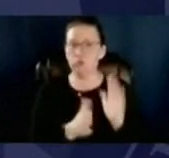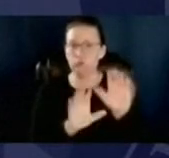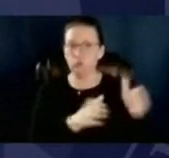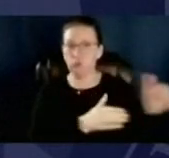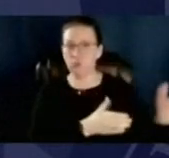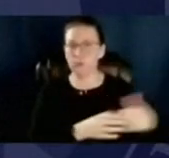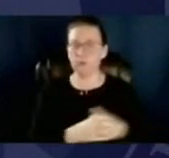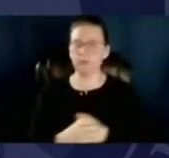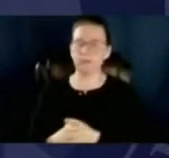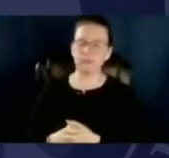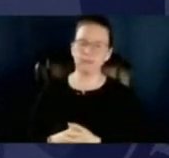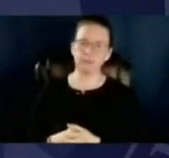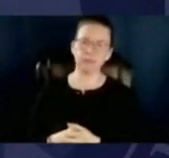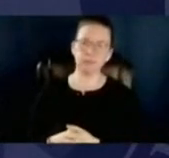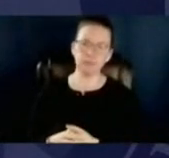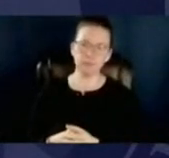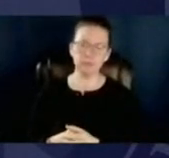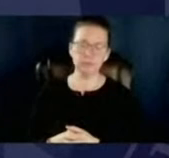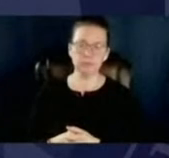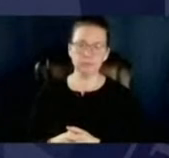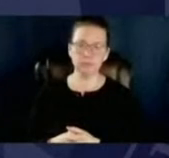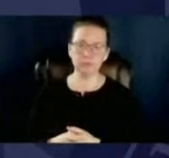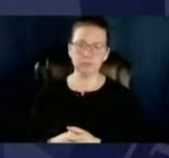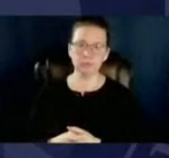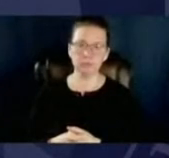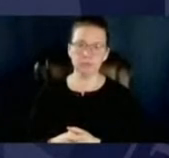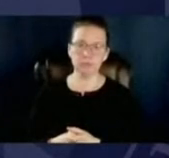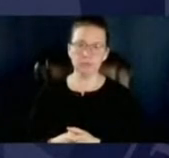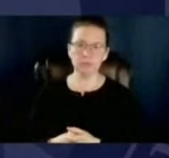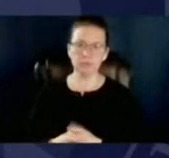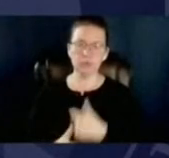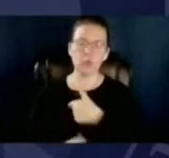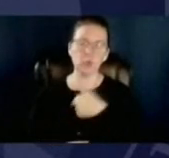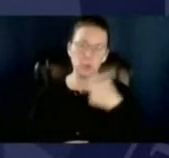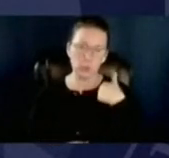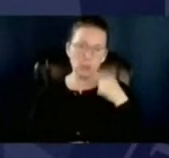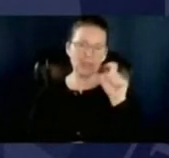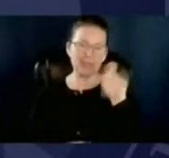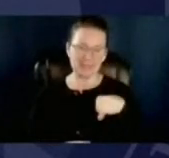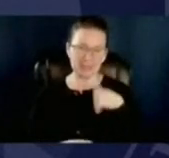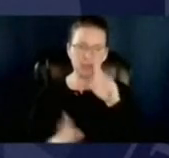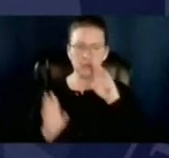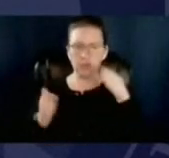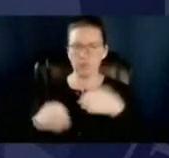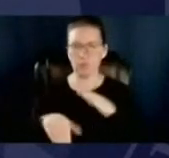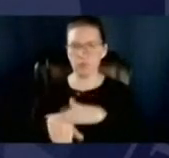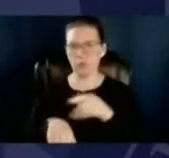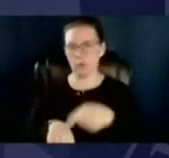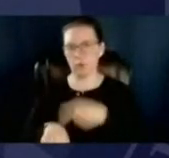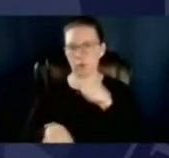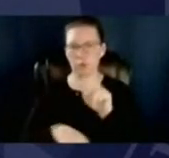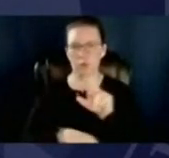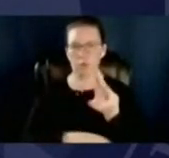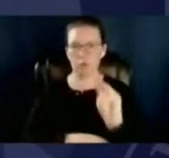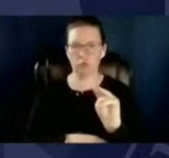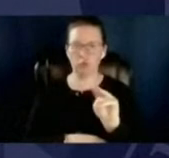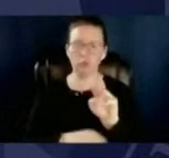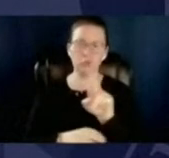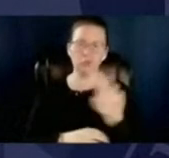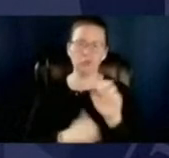we will also have to focus on longer-term reconstruction needs in